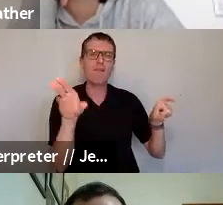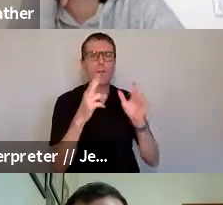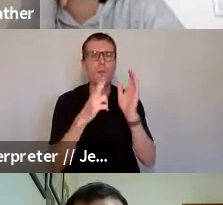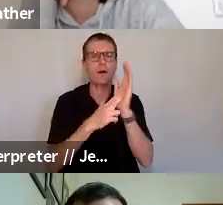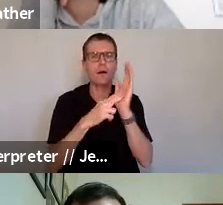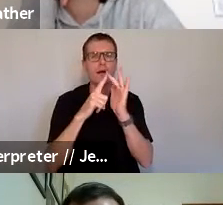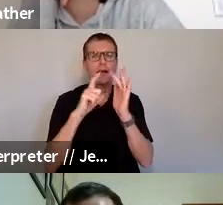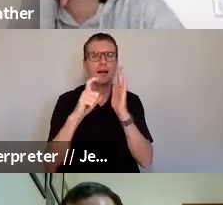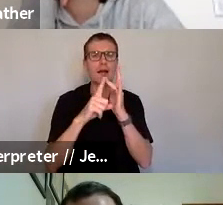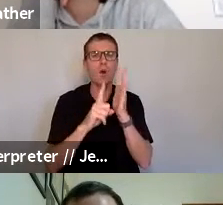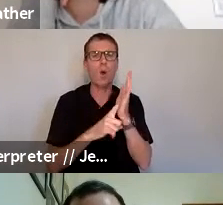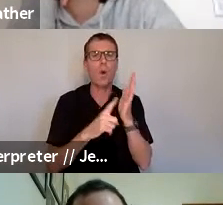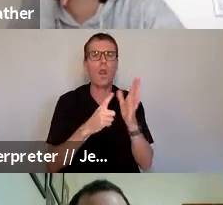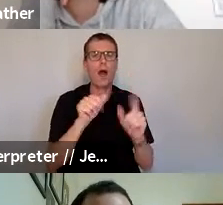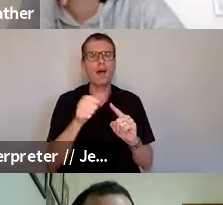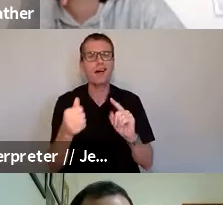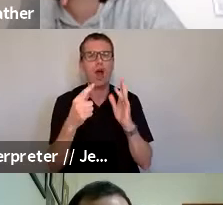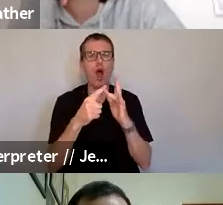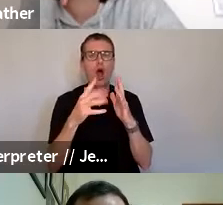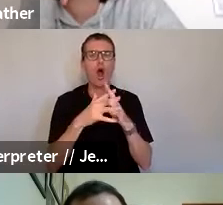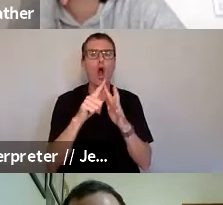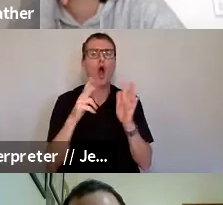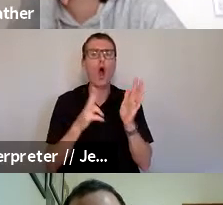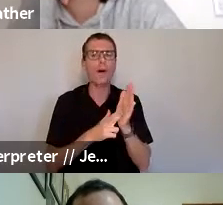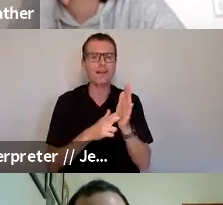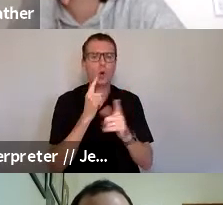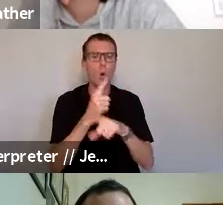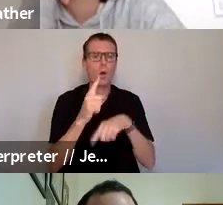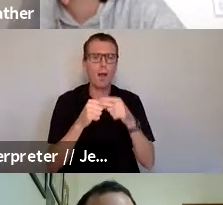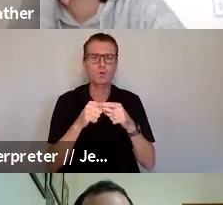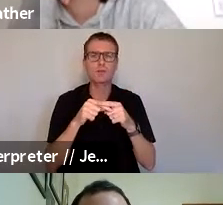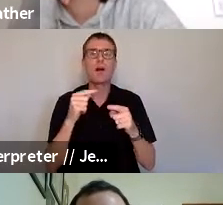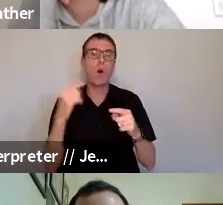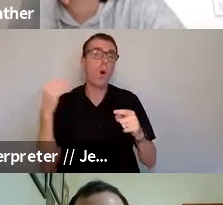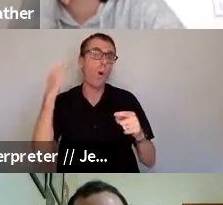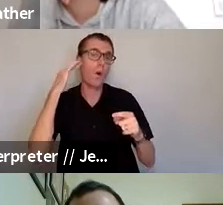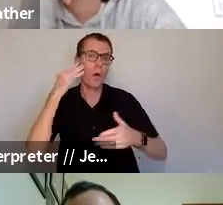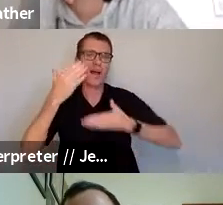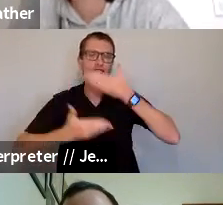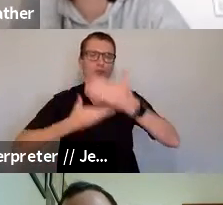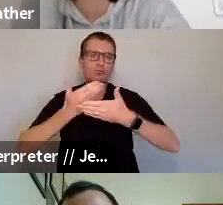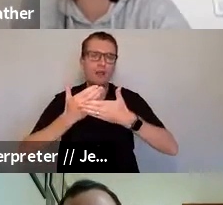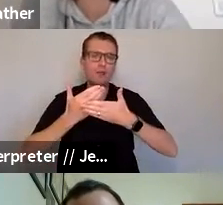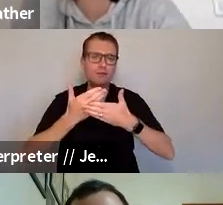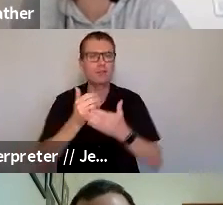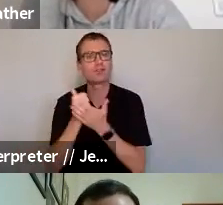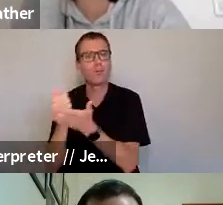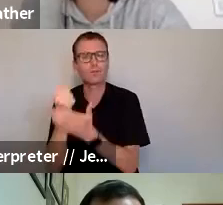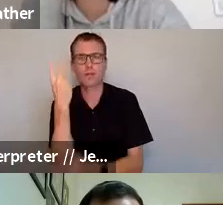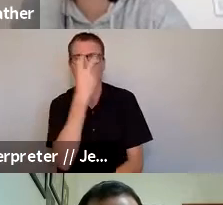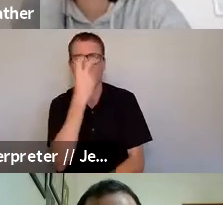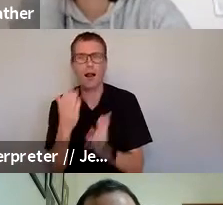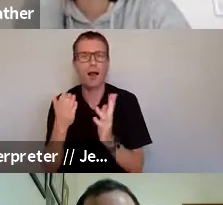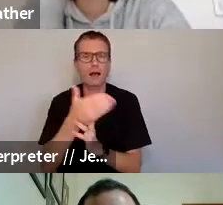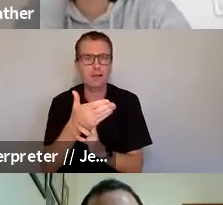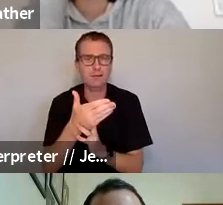about what the process of audio describing a show is, for example. So there's a lot of information there for you to check out if you're